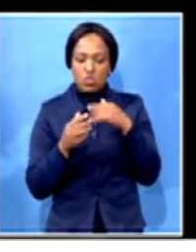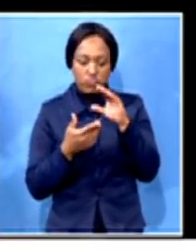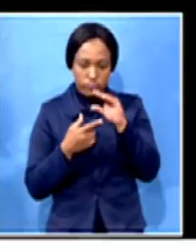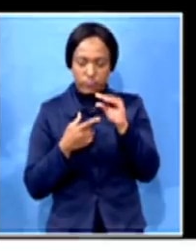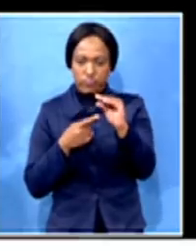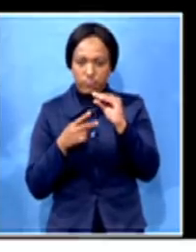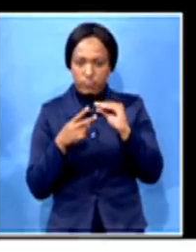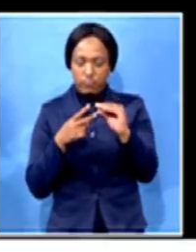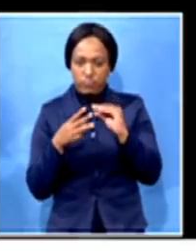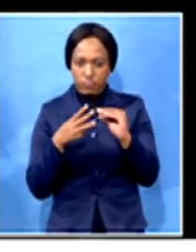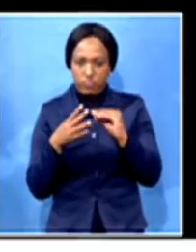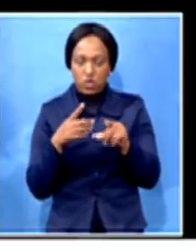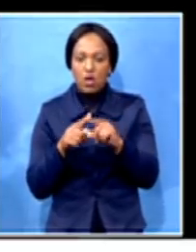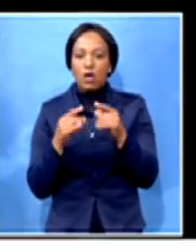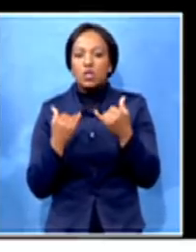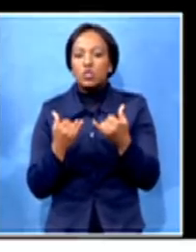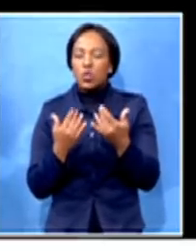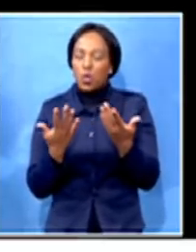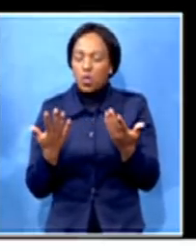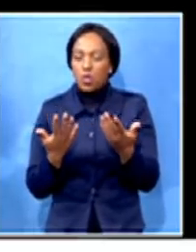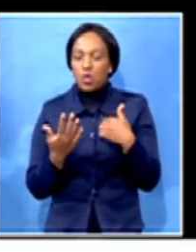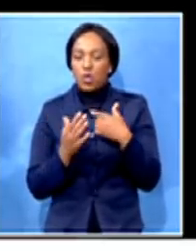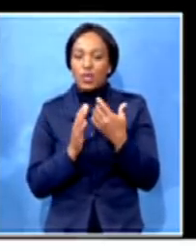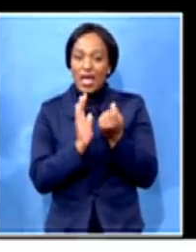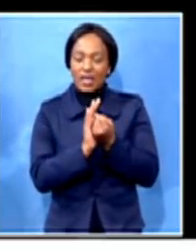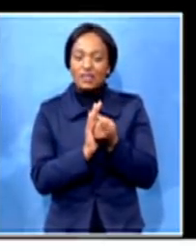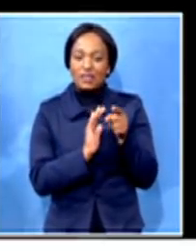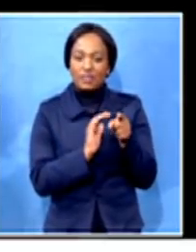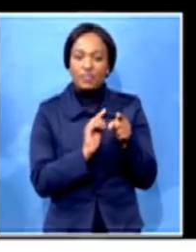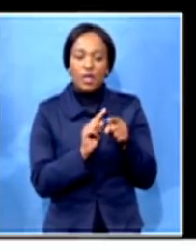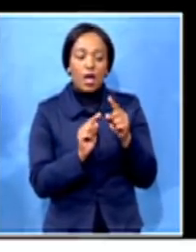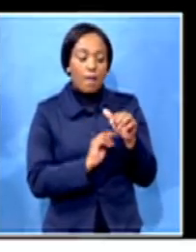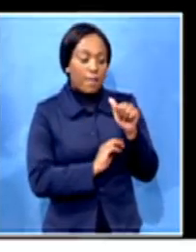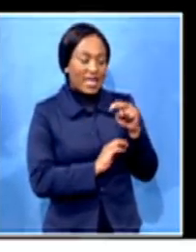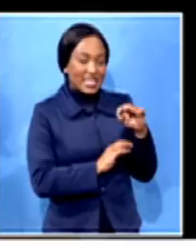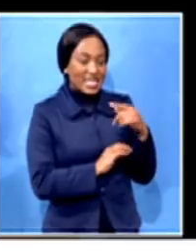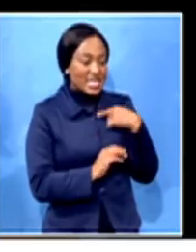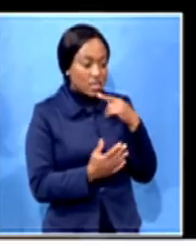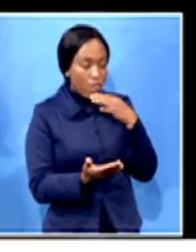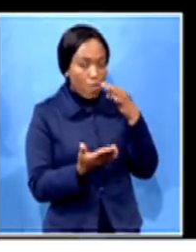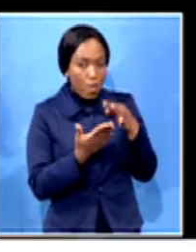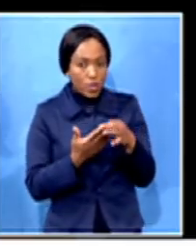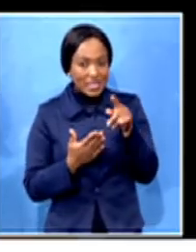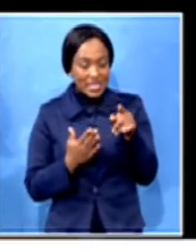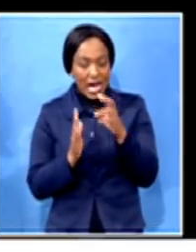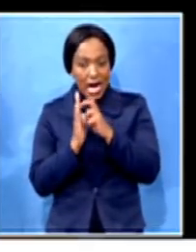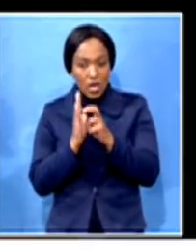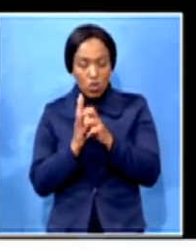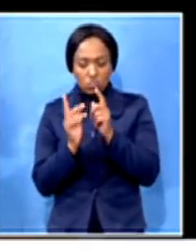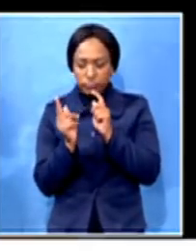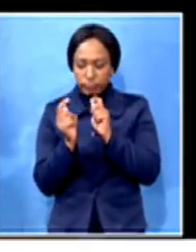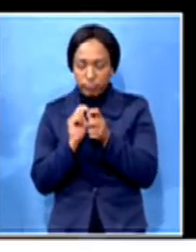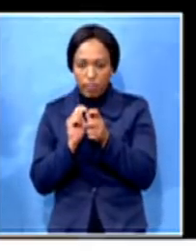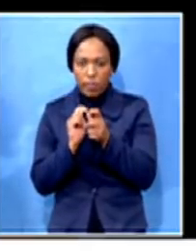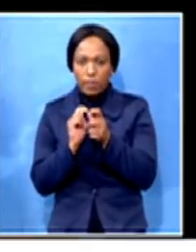what the purpose of Regulation 28 is. Now, what the ANC seems to be proposing is that they want Regulation 28 to be amended. That's